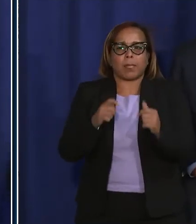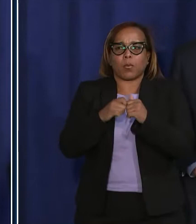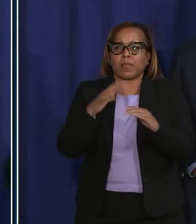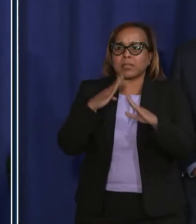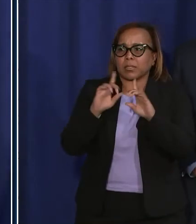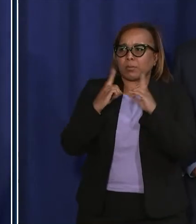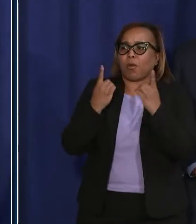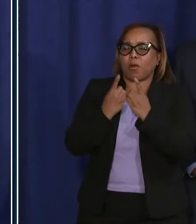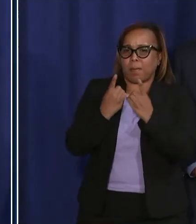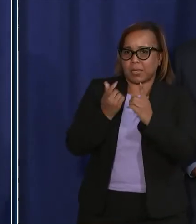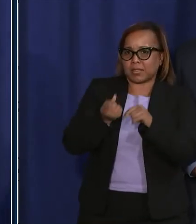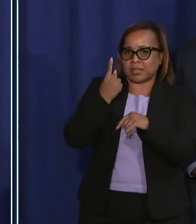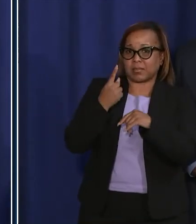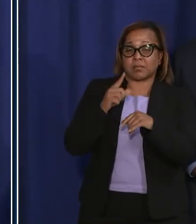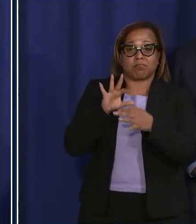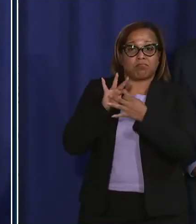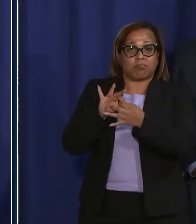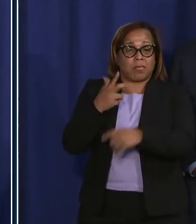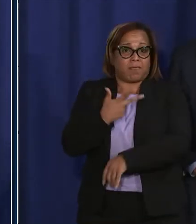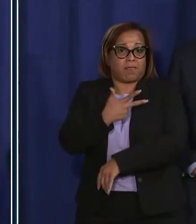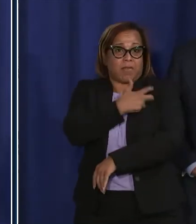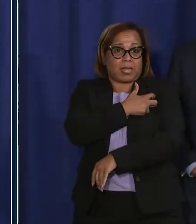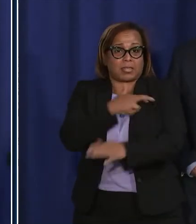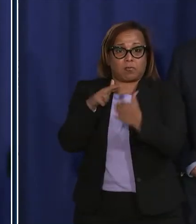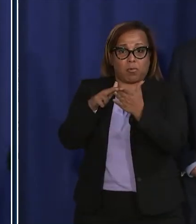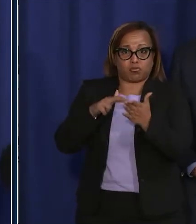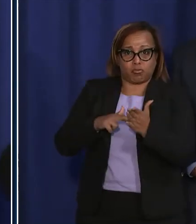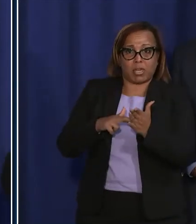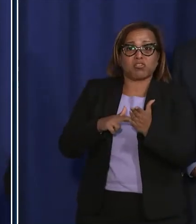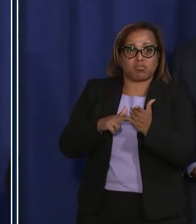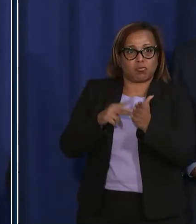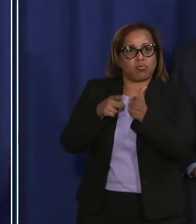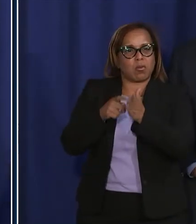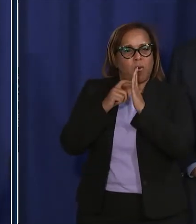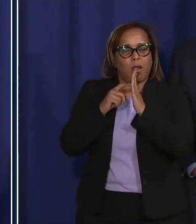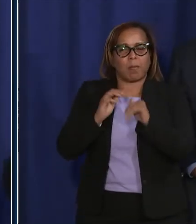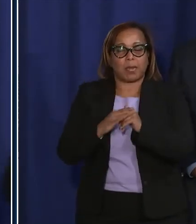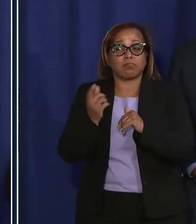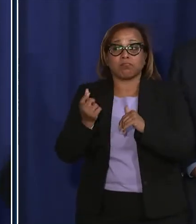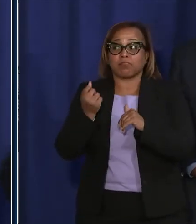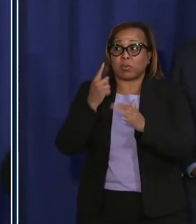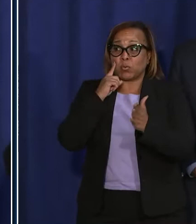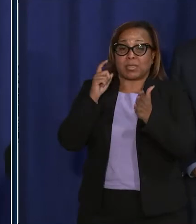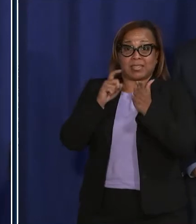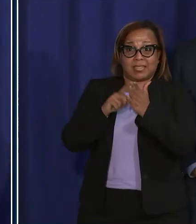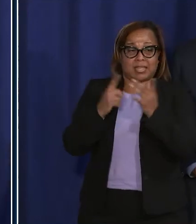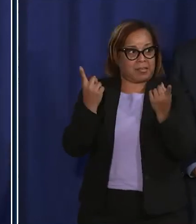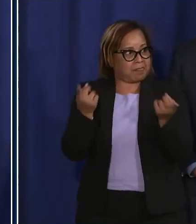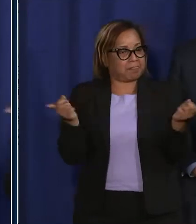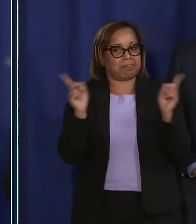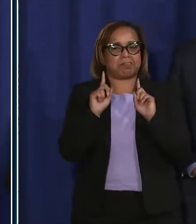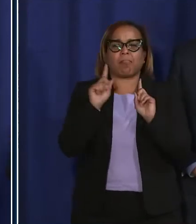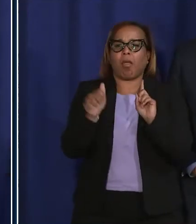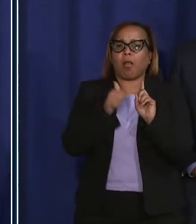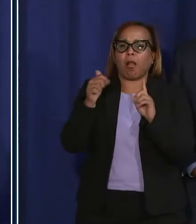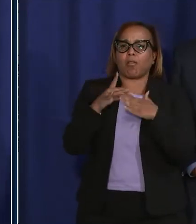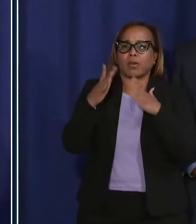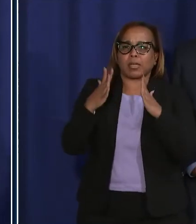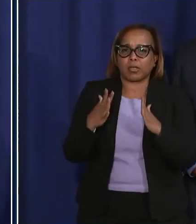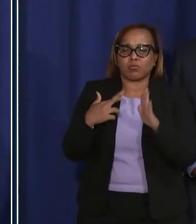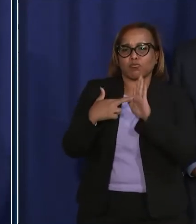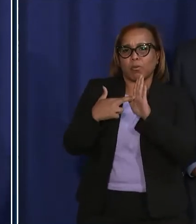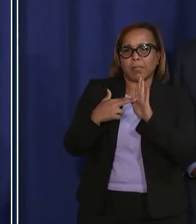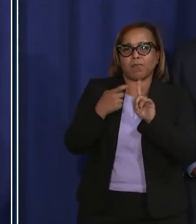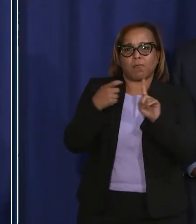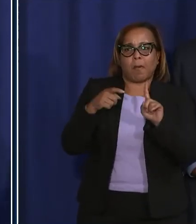city departments with the vaccine registration requirement. And as you can see, I'm joined by other leaders and representatives